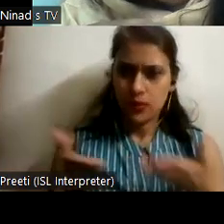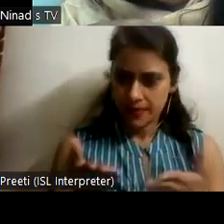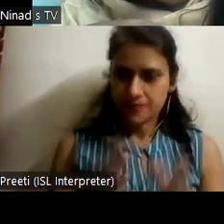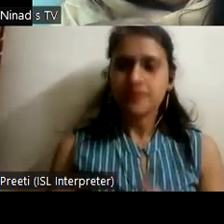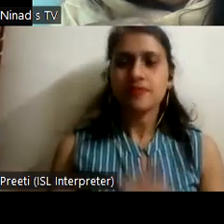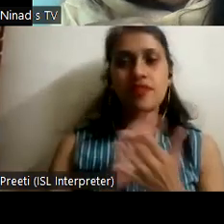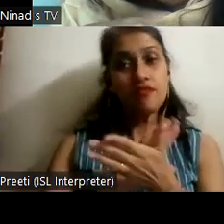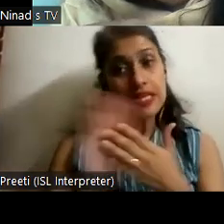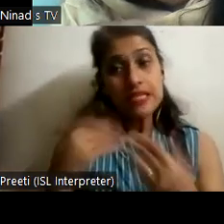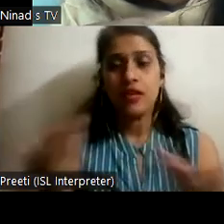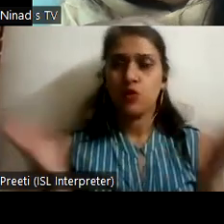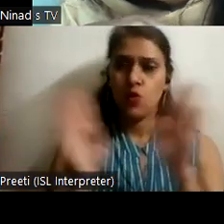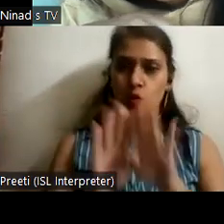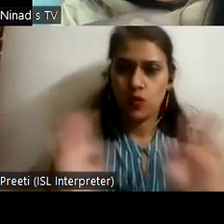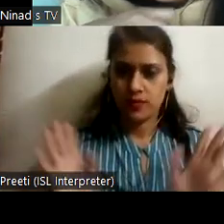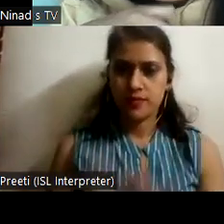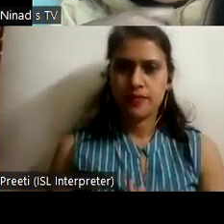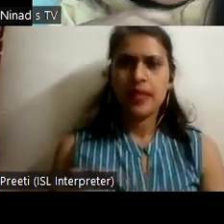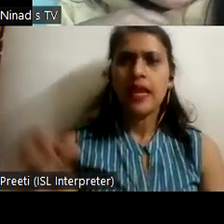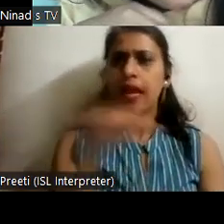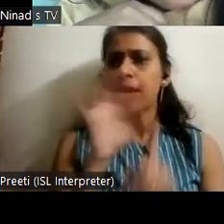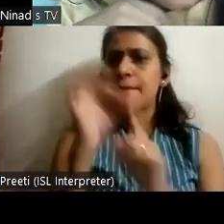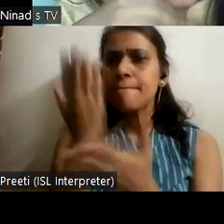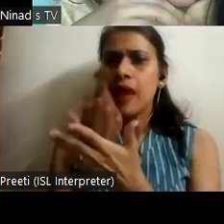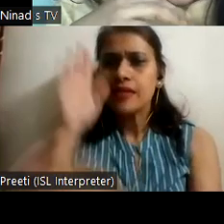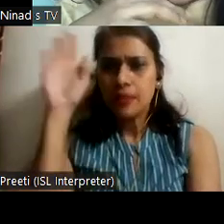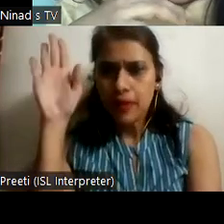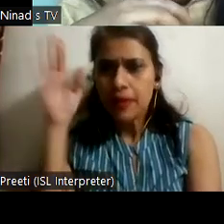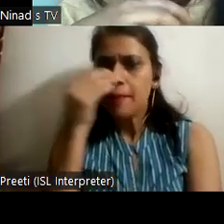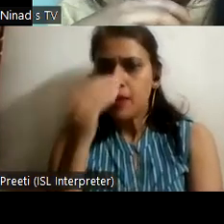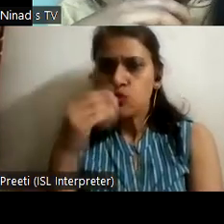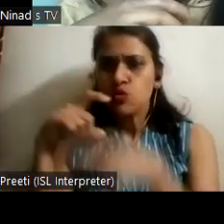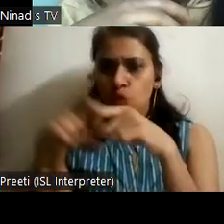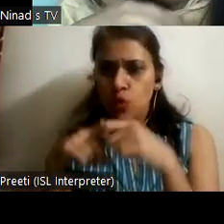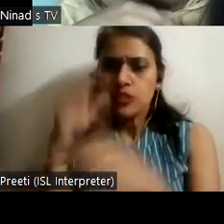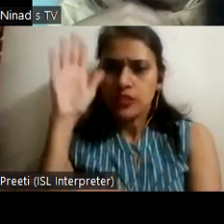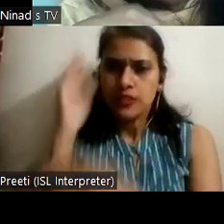session. Anyone from the candidates who have any questions, please go ahead.